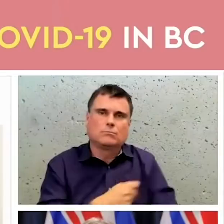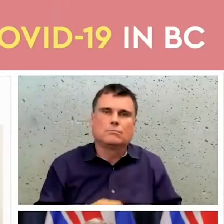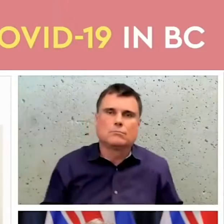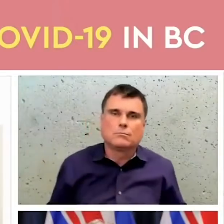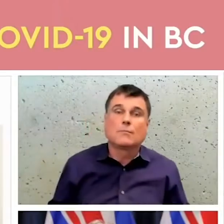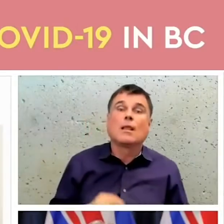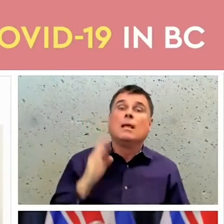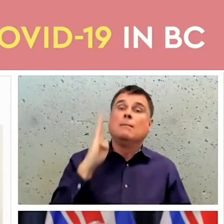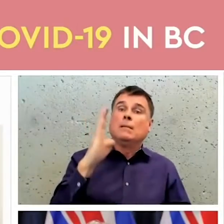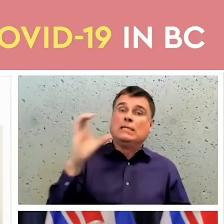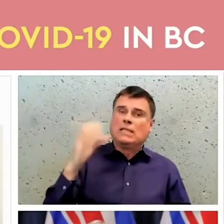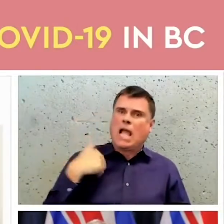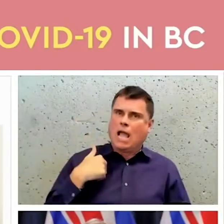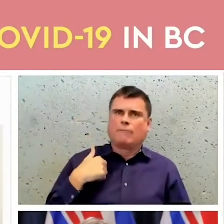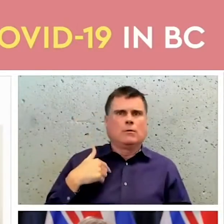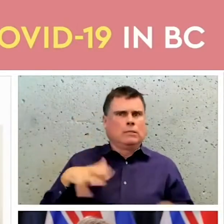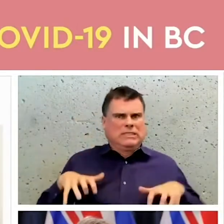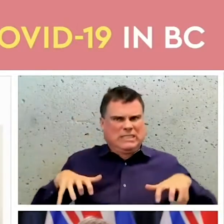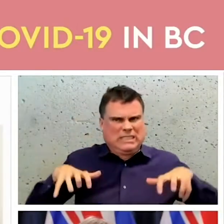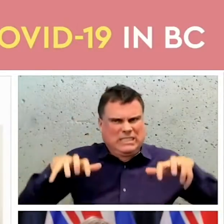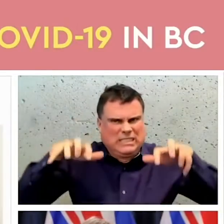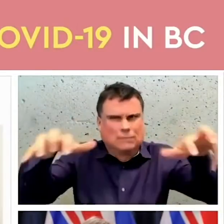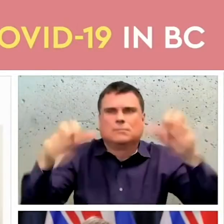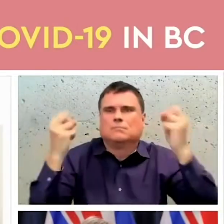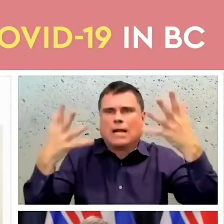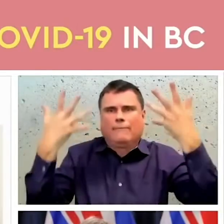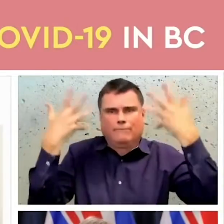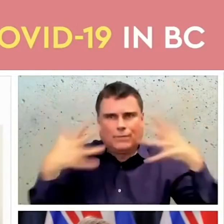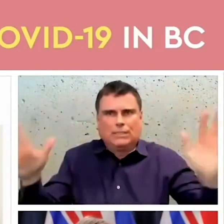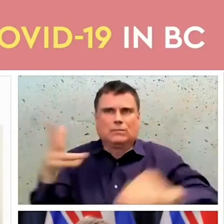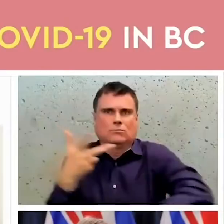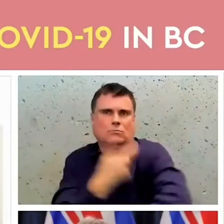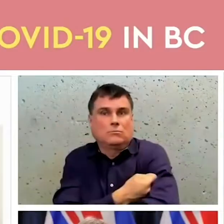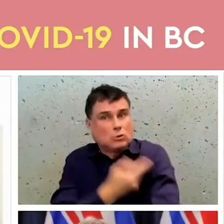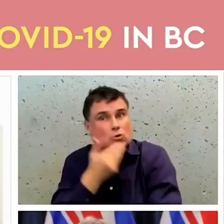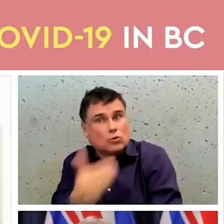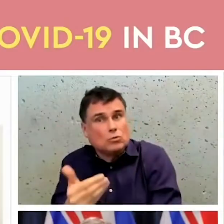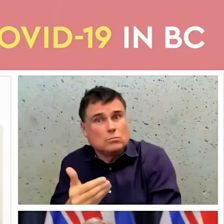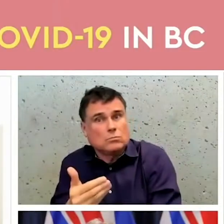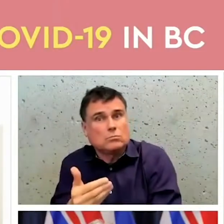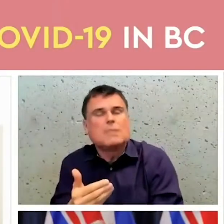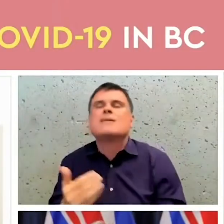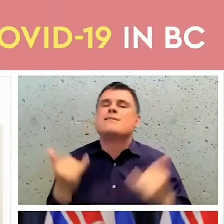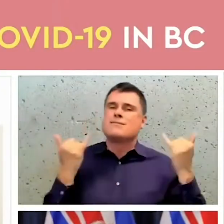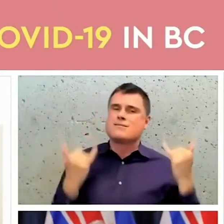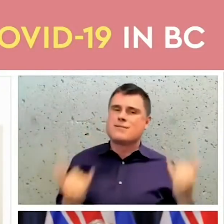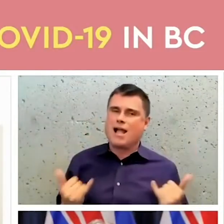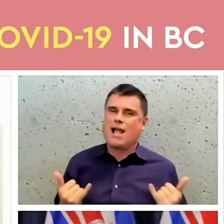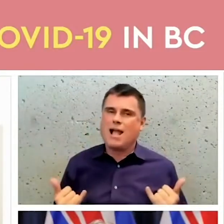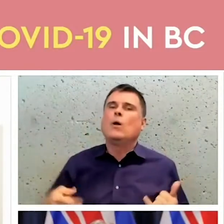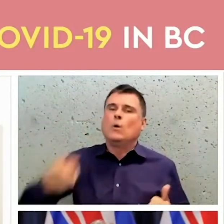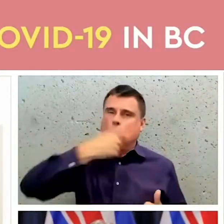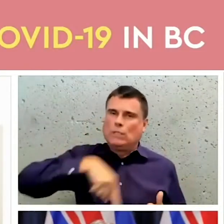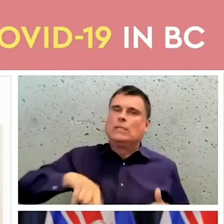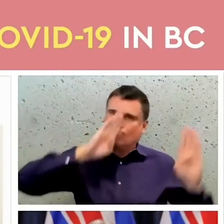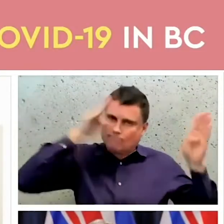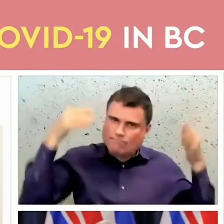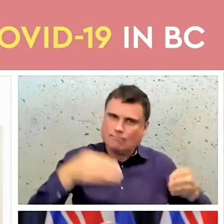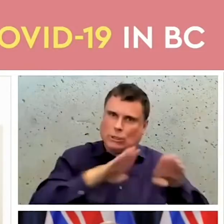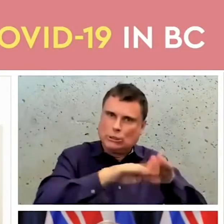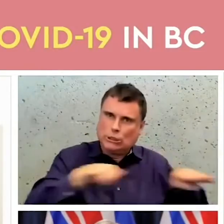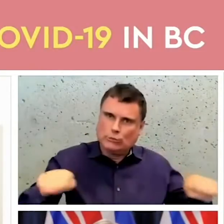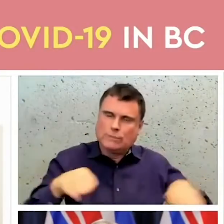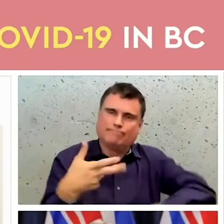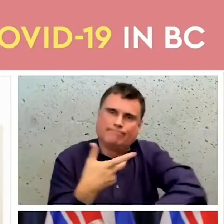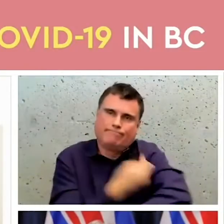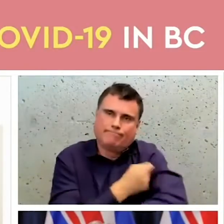our province. It's another chance to, capture any and all of the members of communities that still